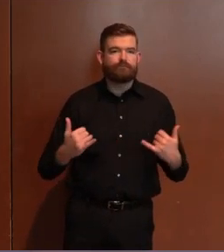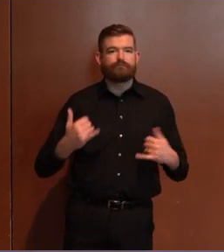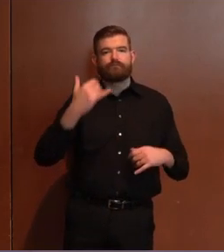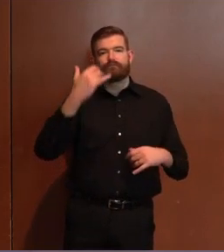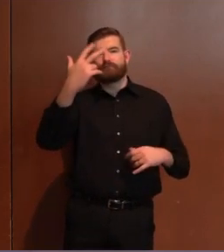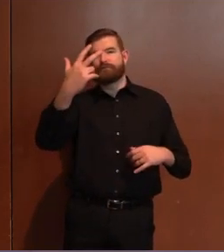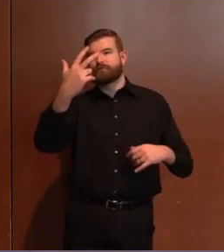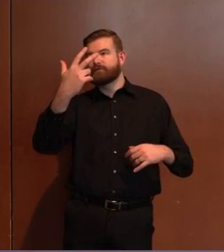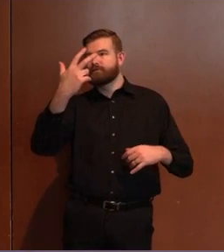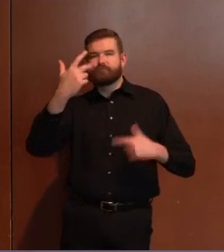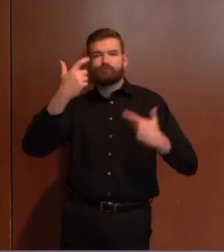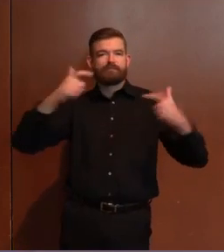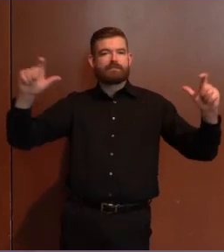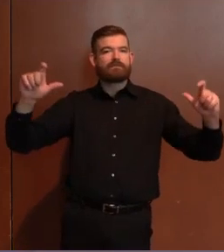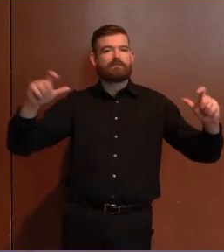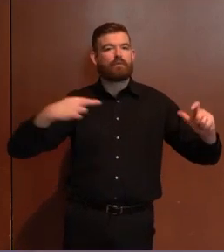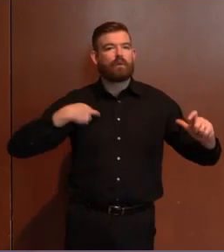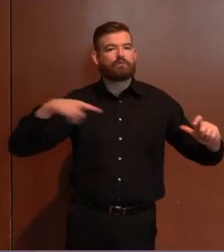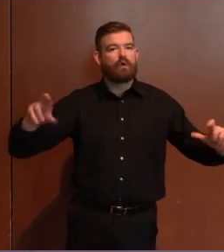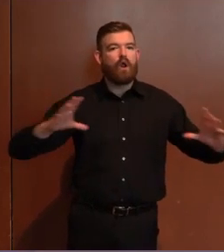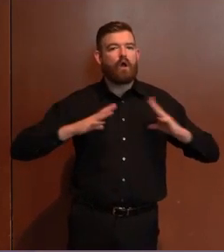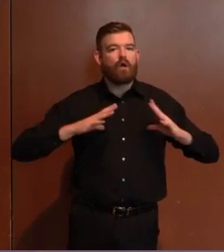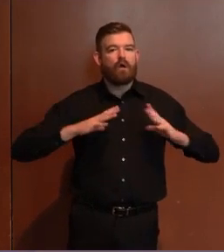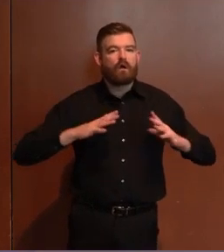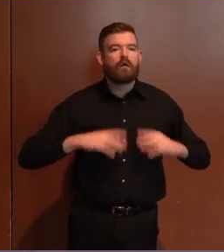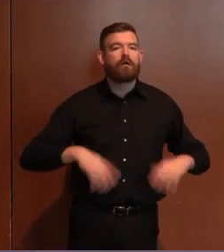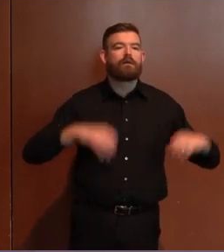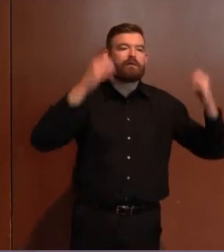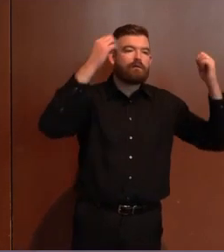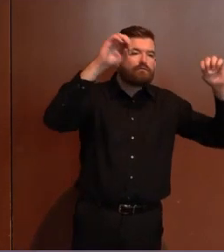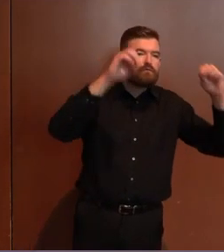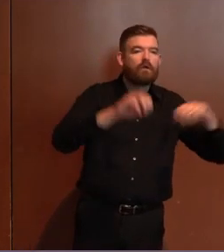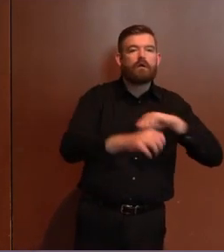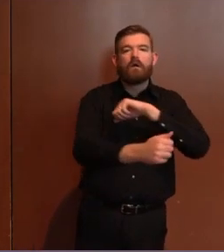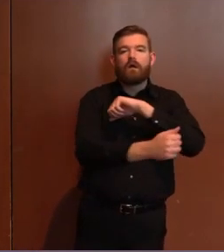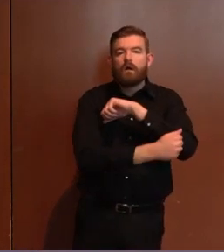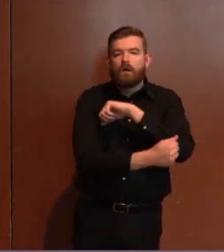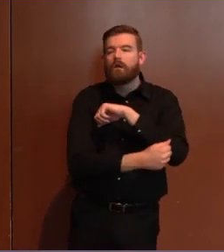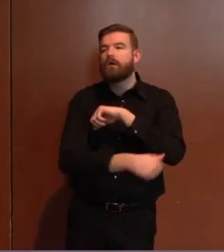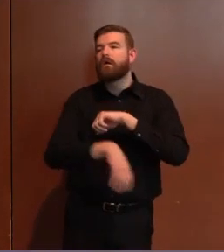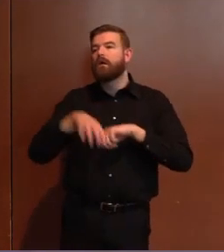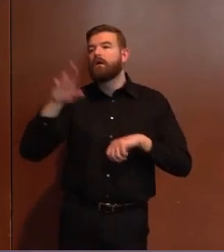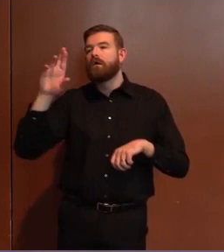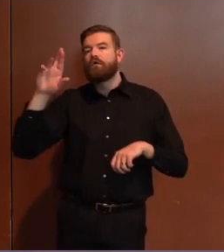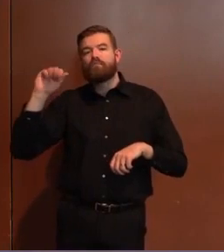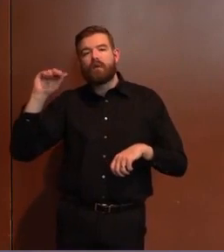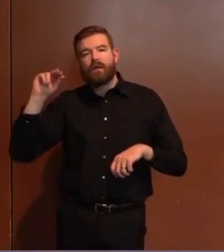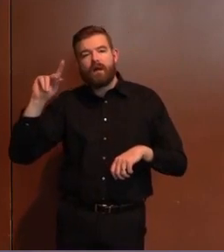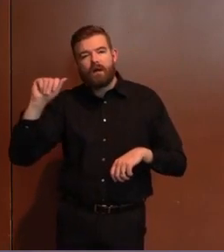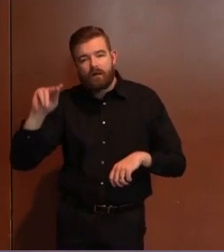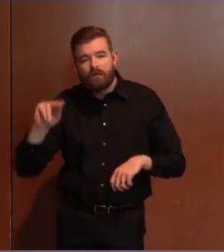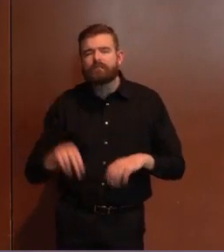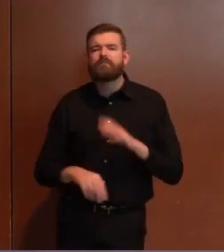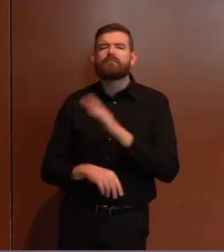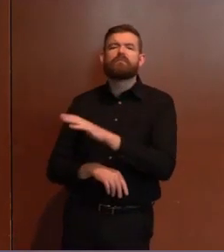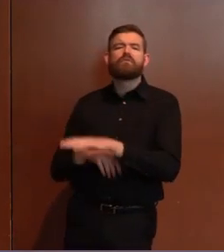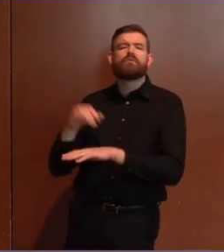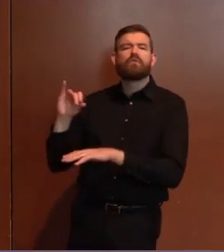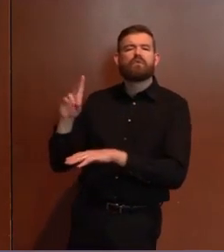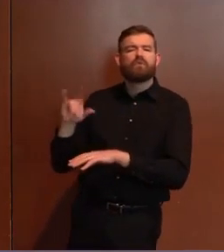of any time of the year. Judy, any comments on how prepared were we and any lessons from Spanish flu or